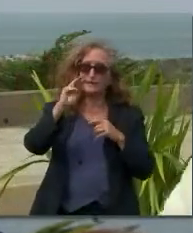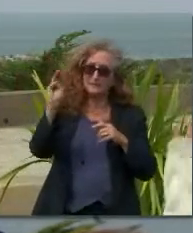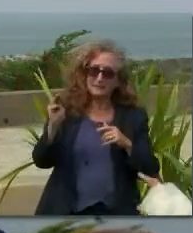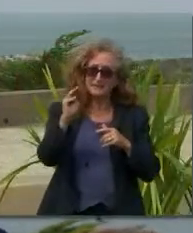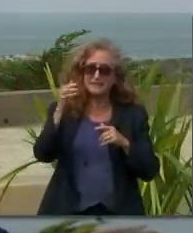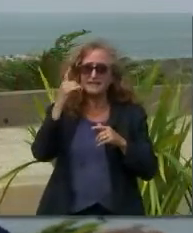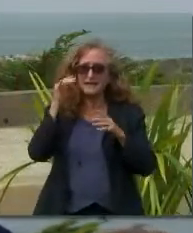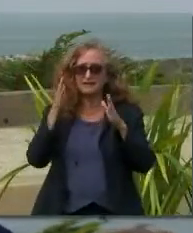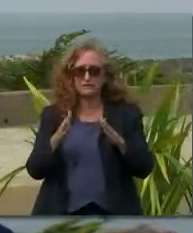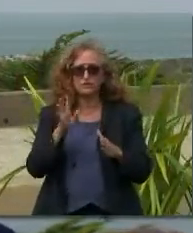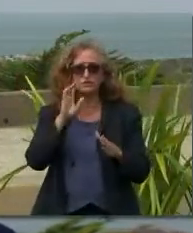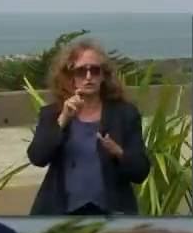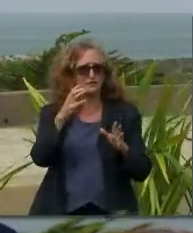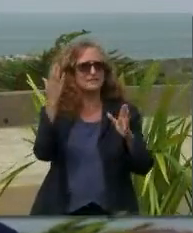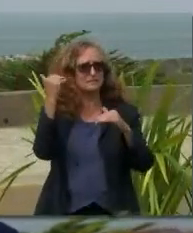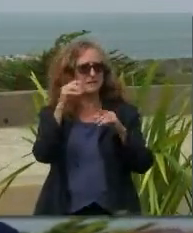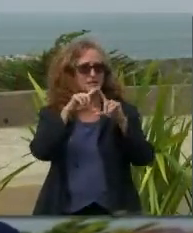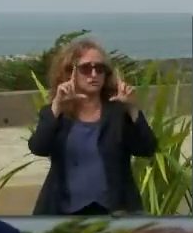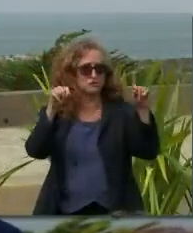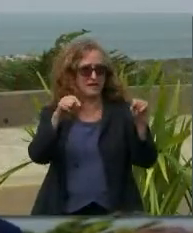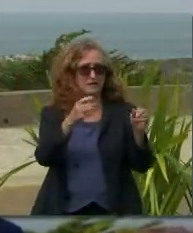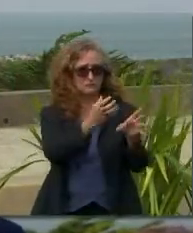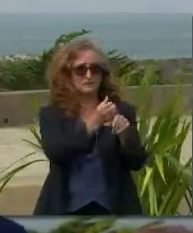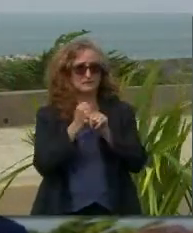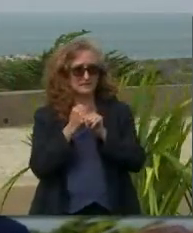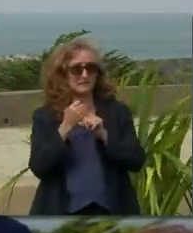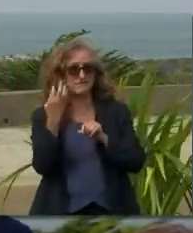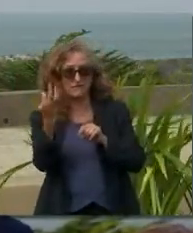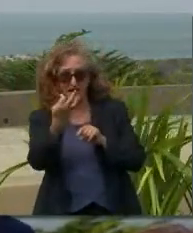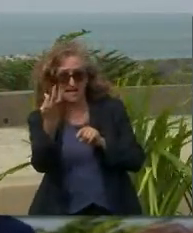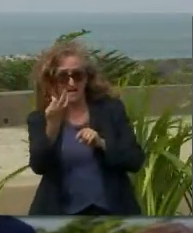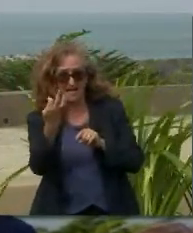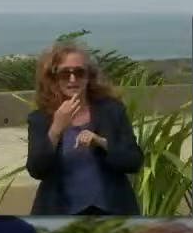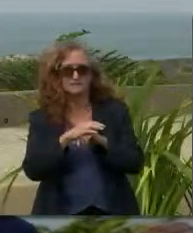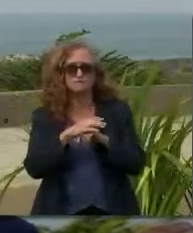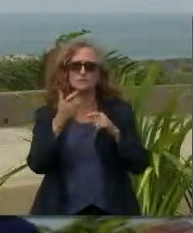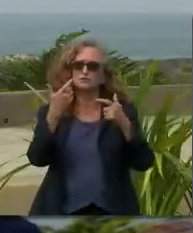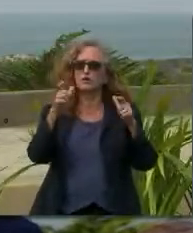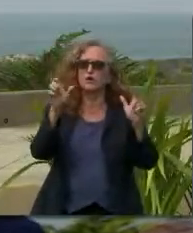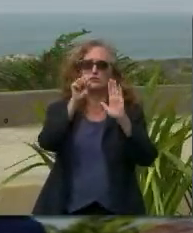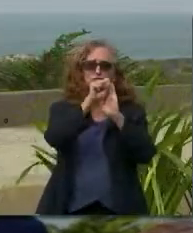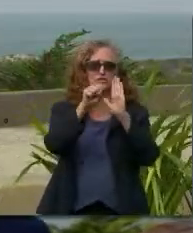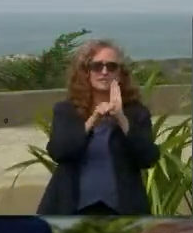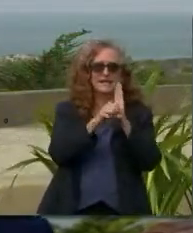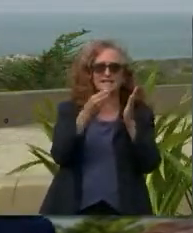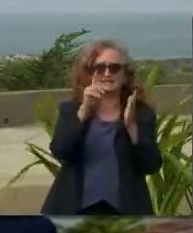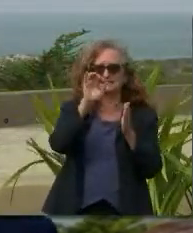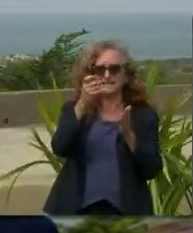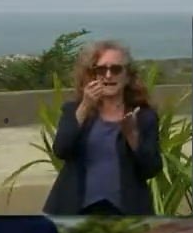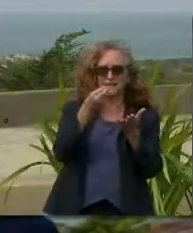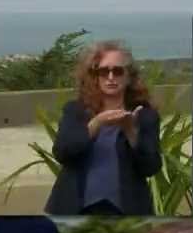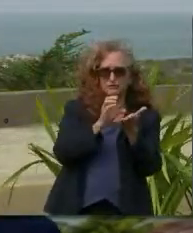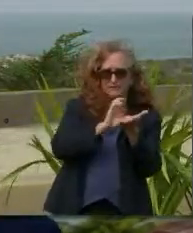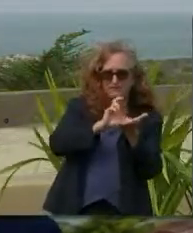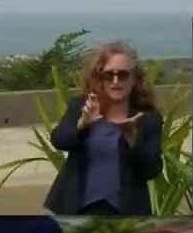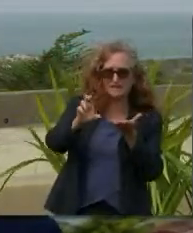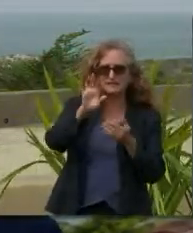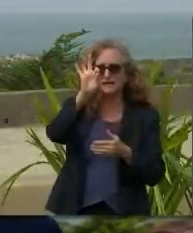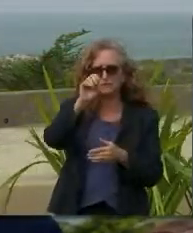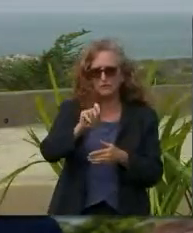mail starting Friday, tomorrow. It's the largest state tax refund in American history, $9.5